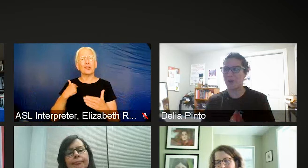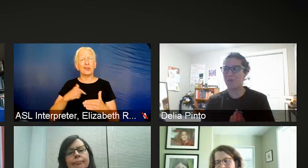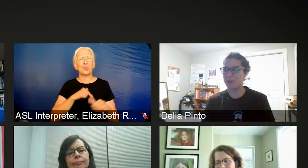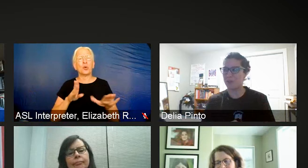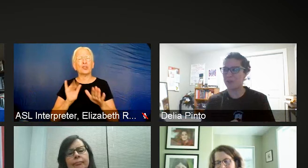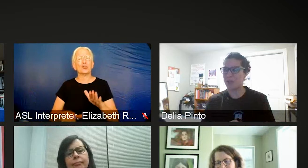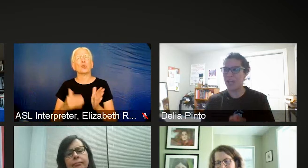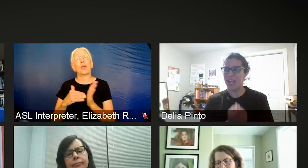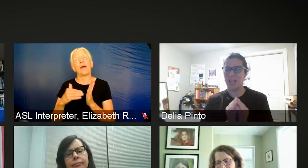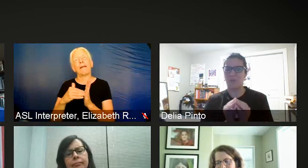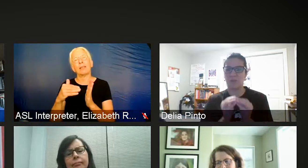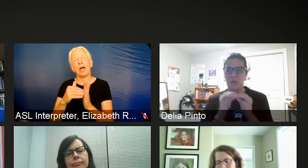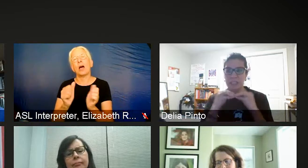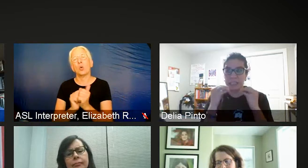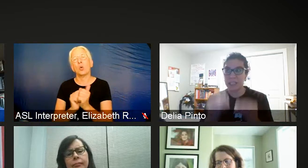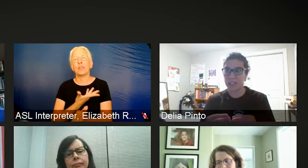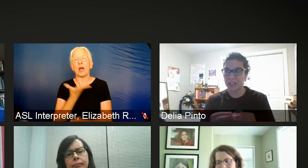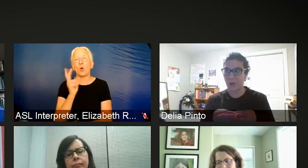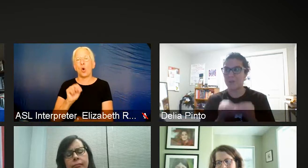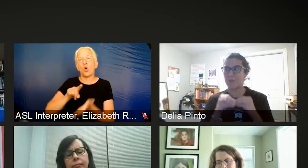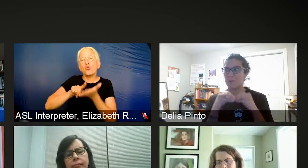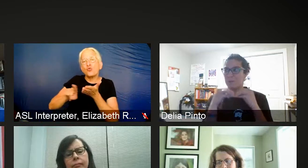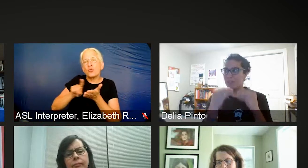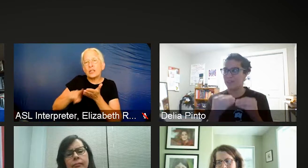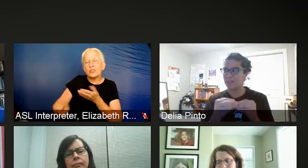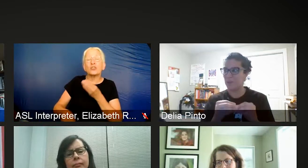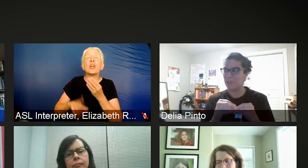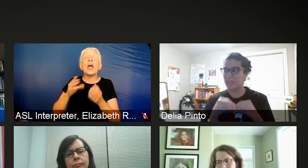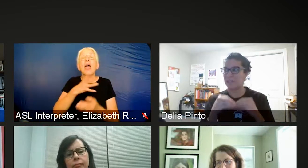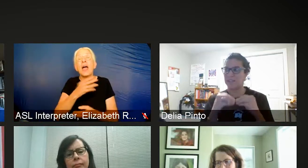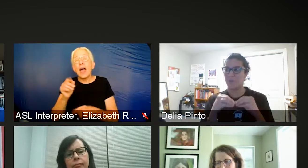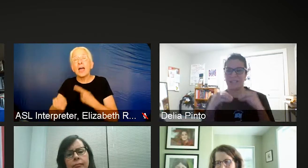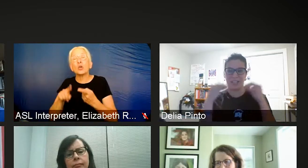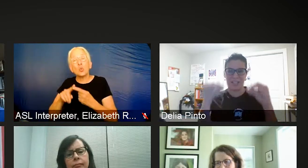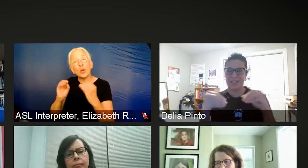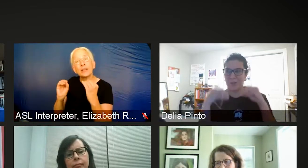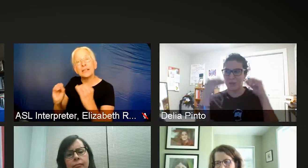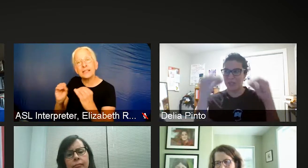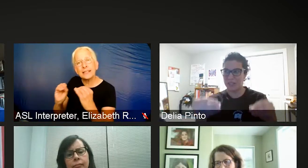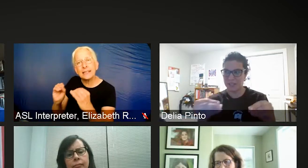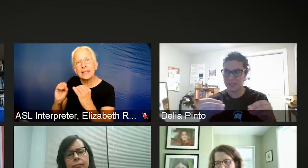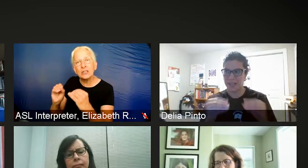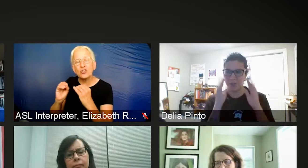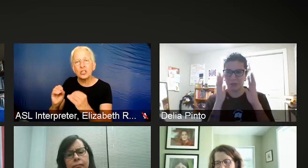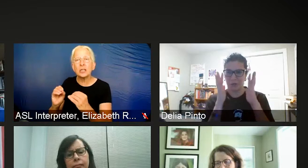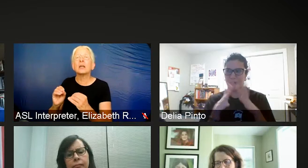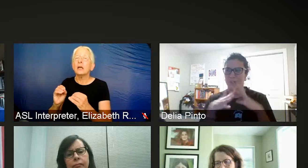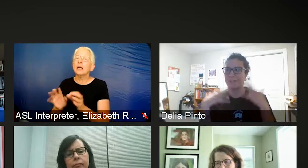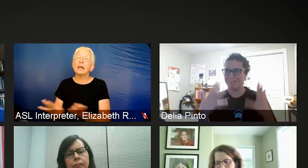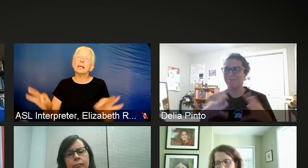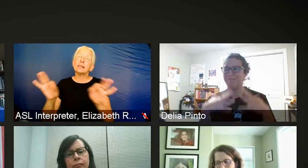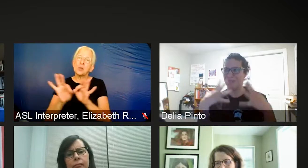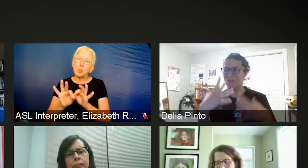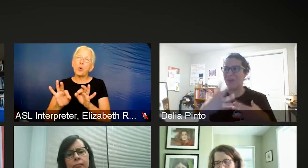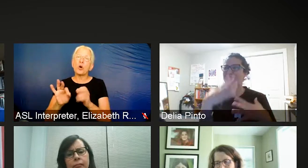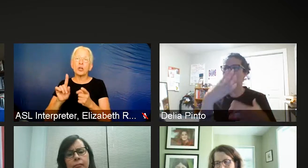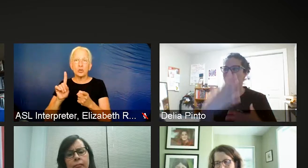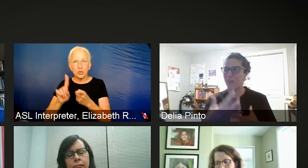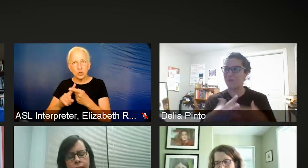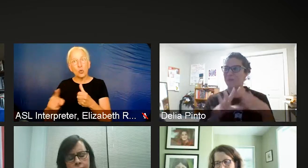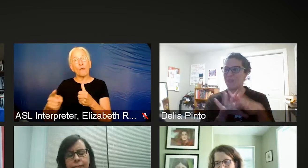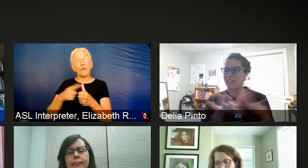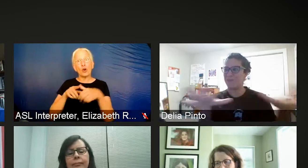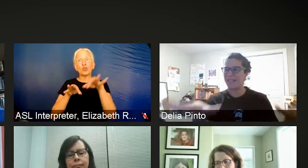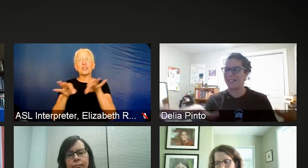in our own research. And when you are teaching, also people that, scientists want to teach and communicate their science, you first define